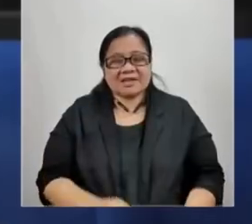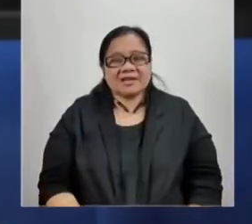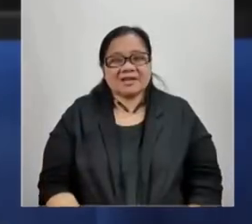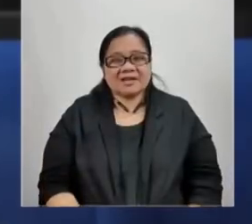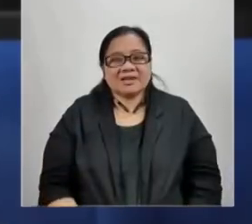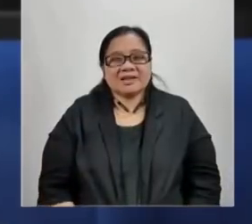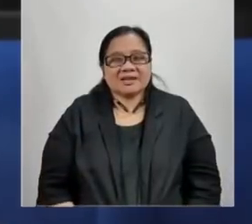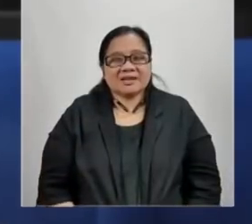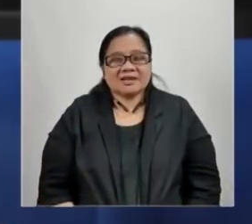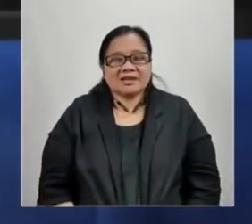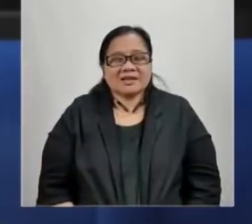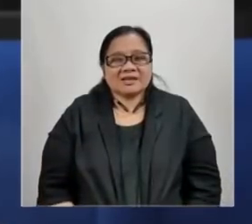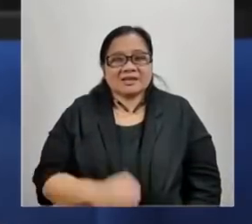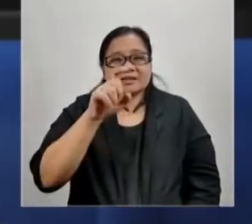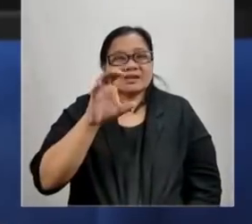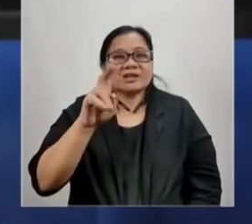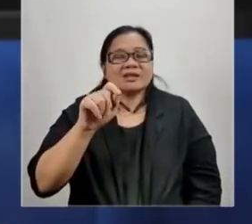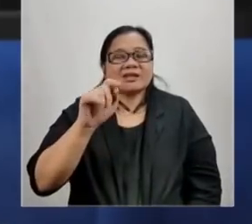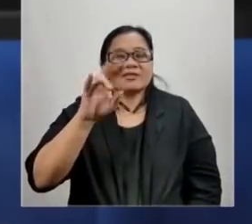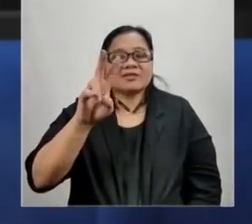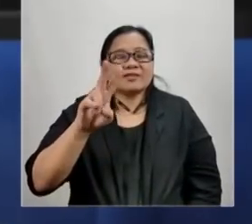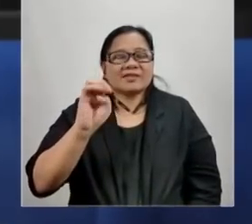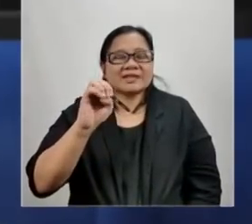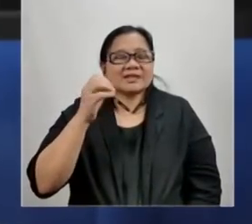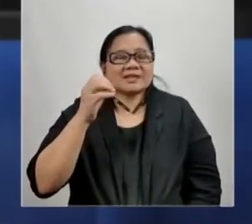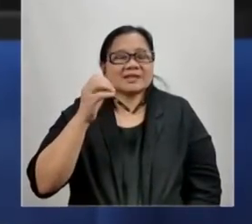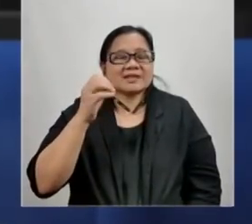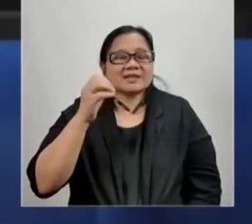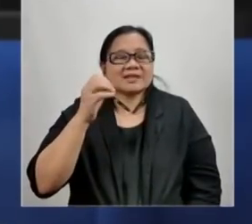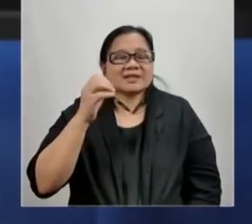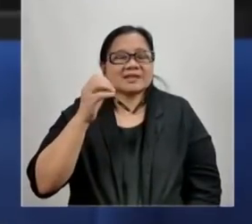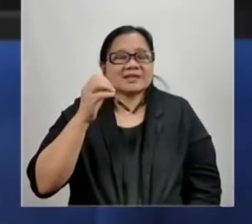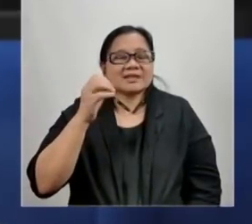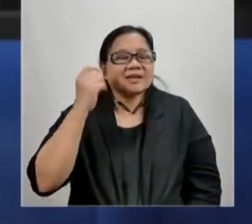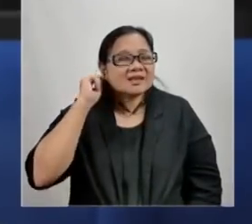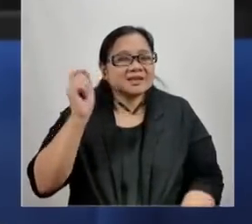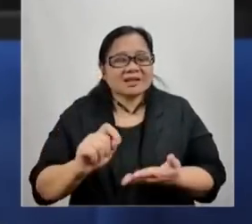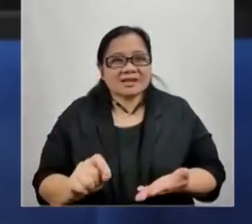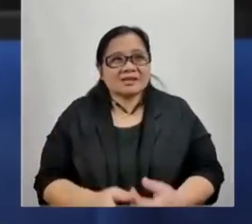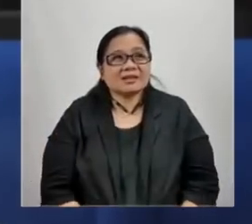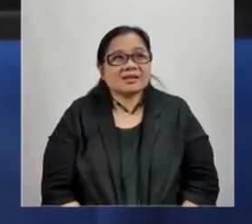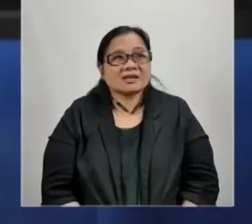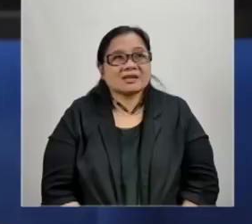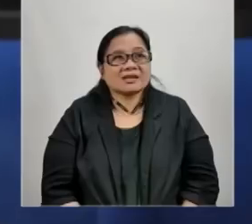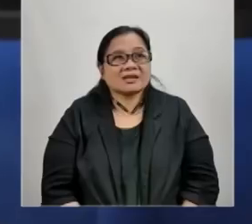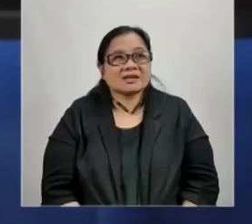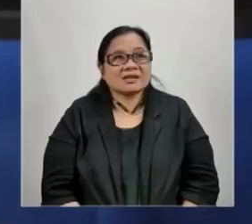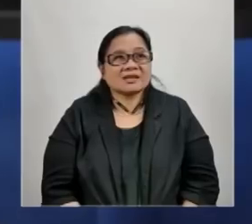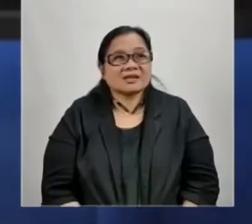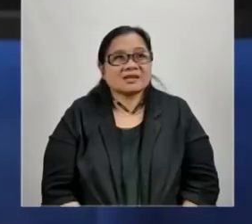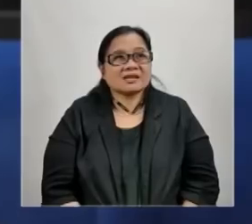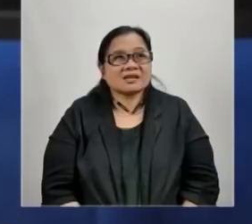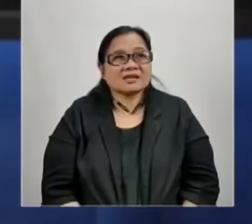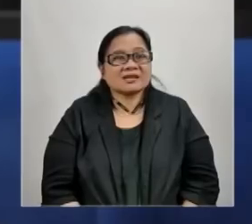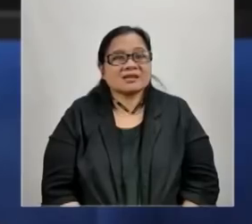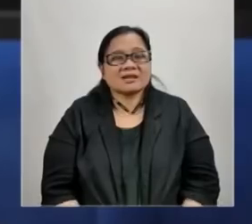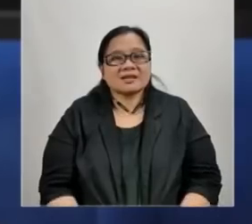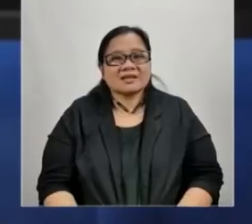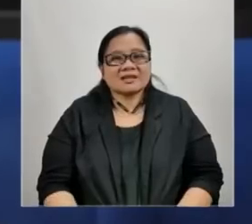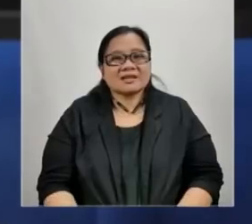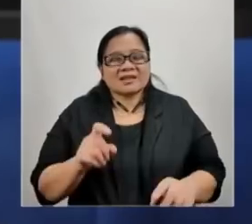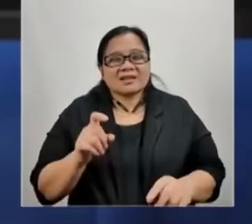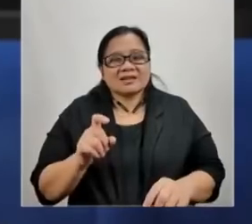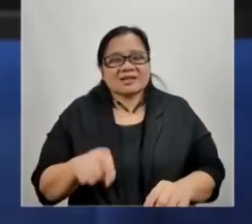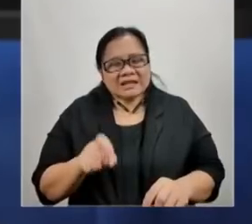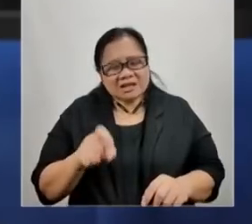the instruction for them to create an importation plan. In such importation plan, a determination has to be made about how